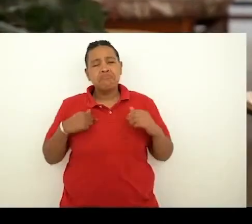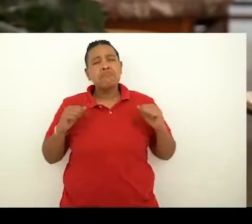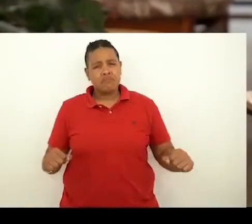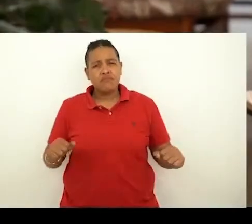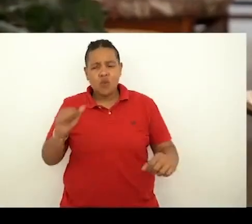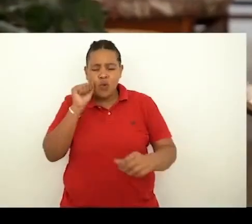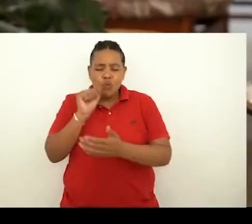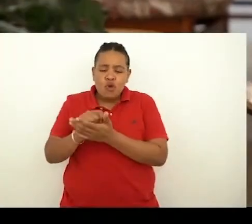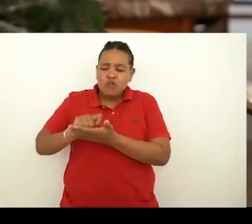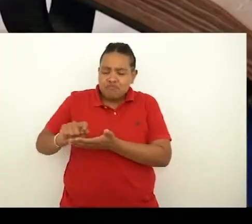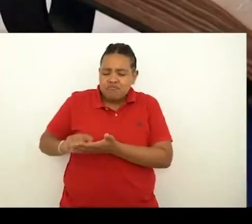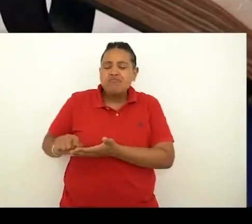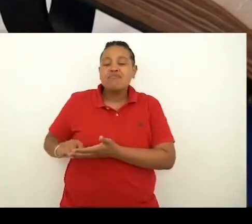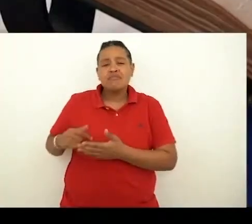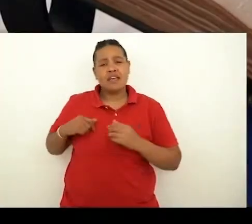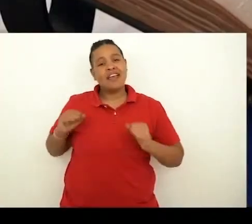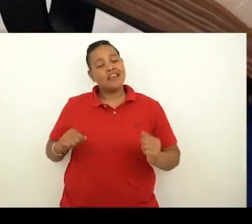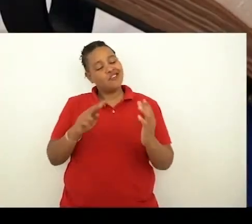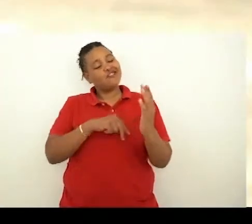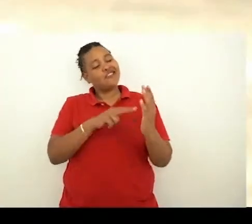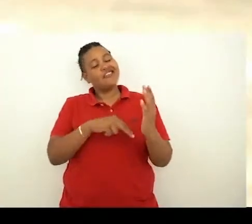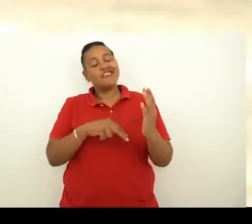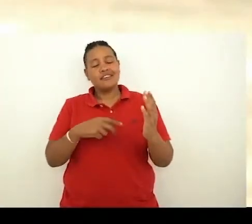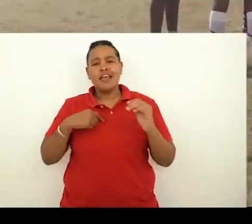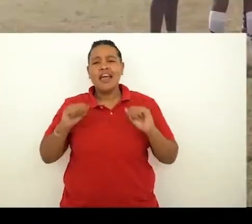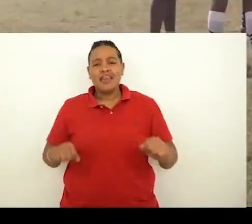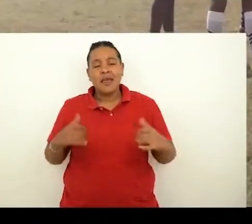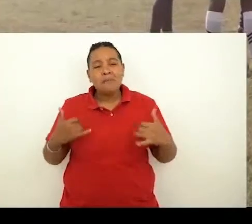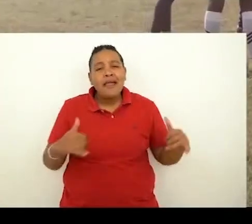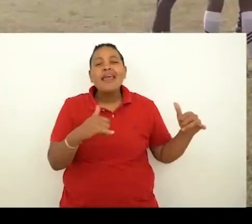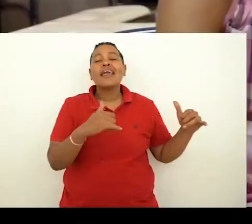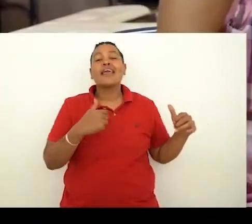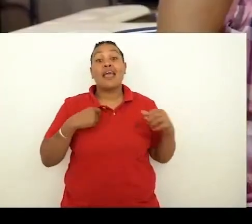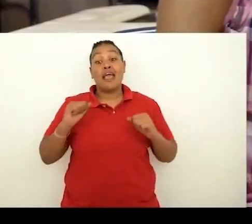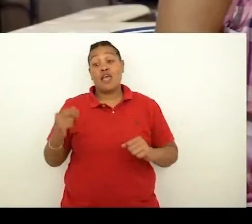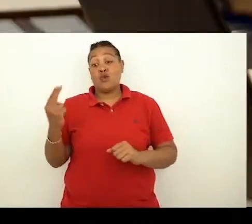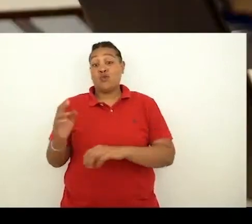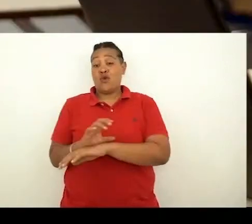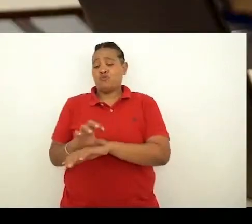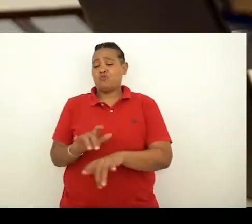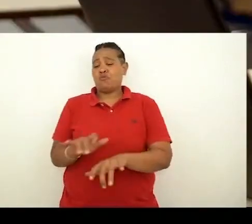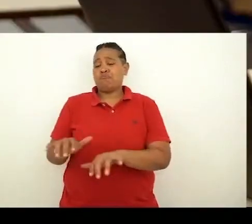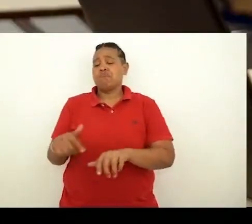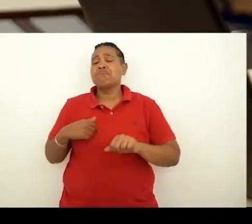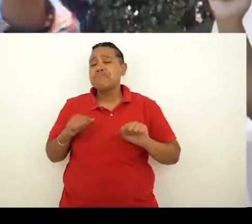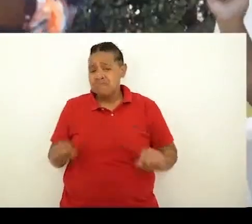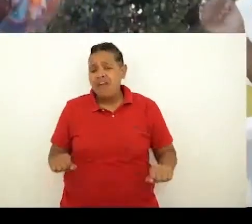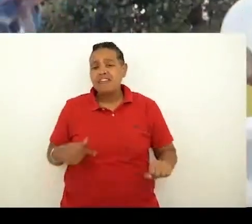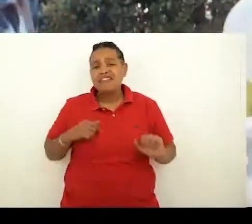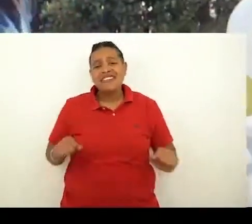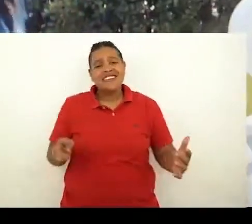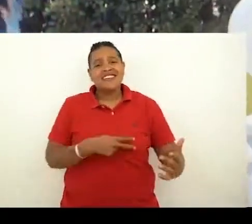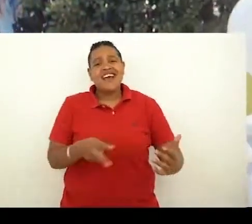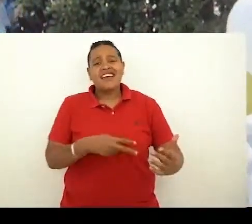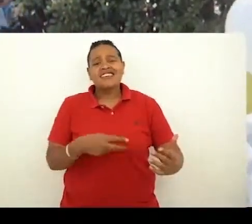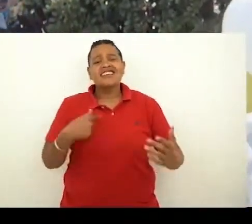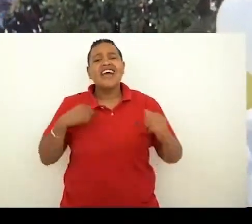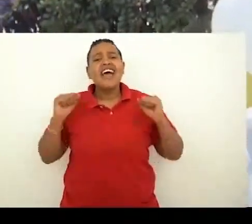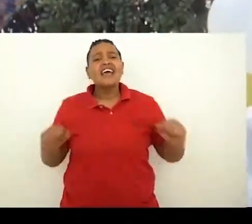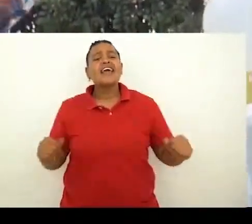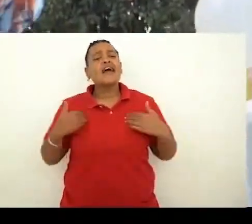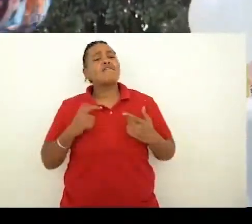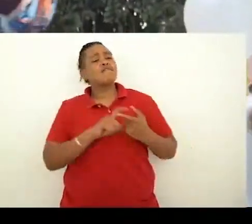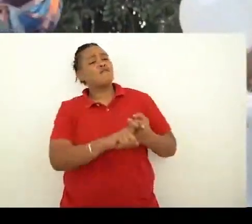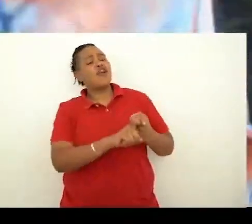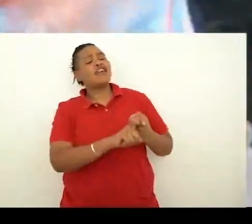I can do my homework. I can read. I can play. I can use computers. I can dance. I